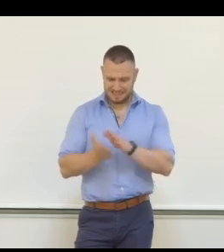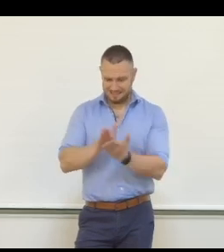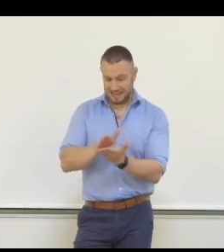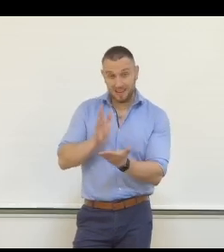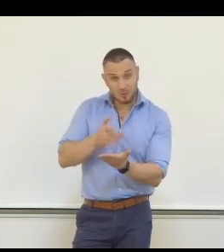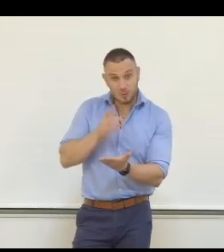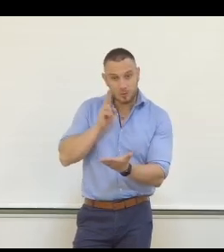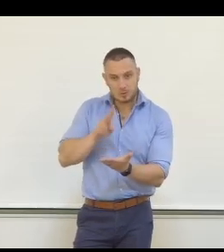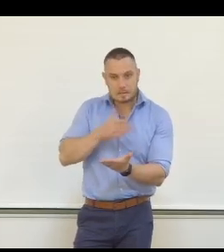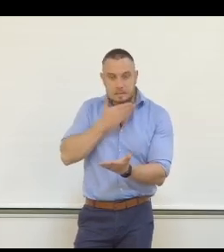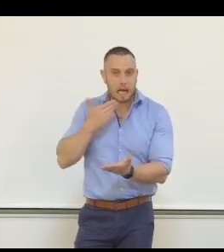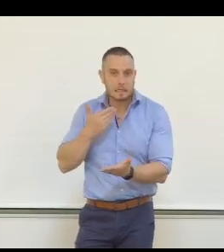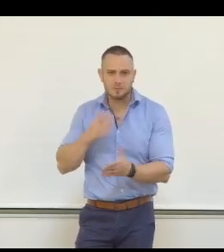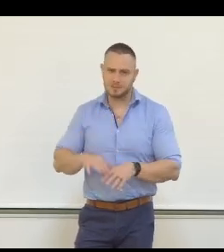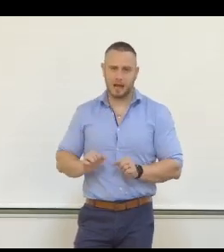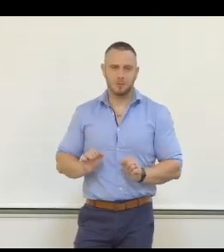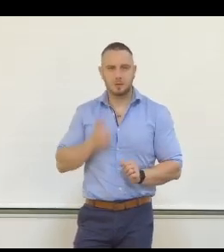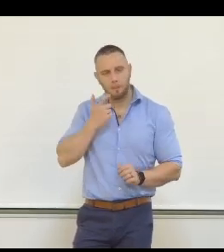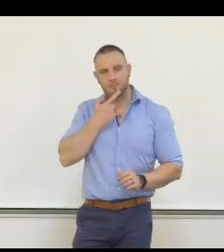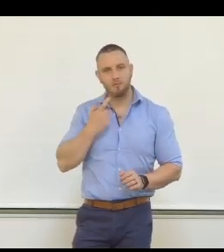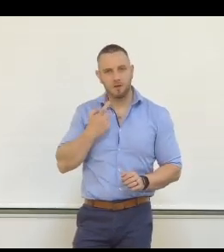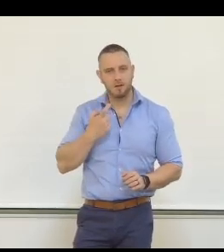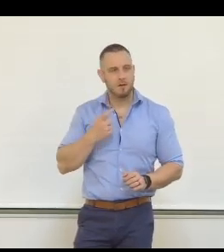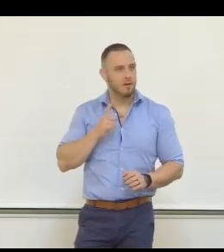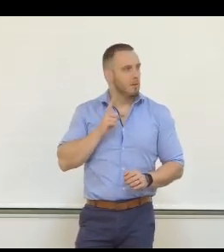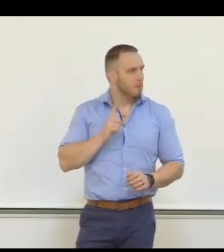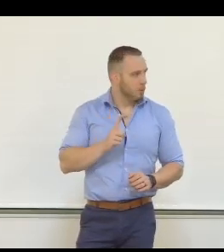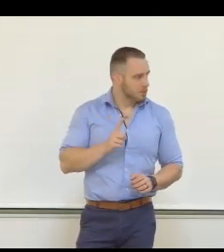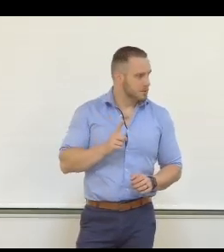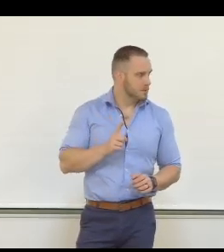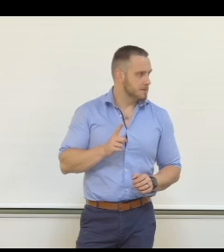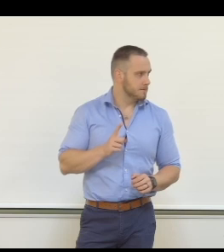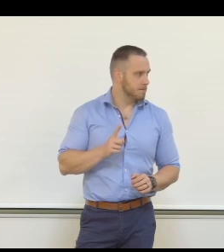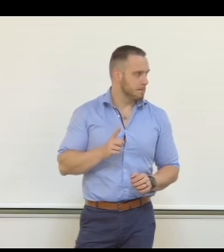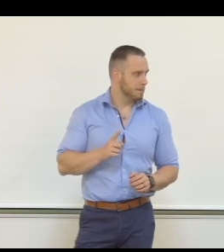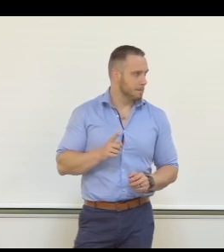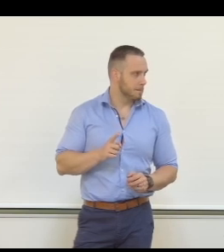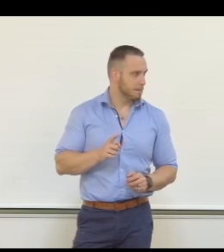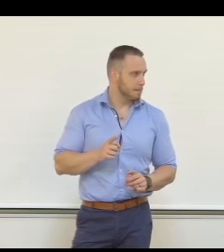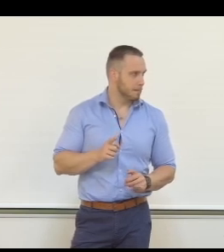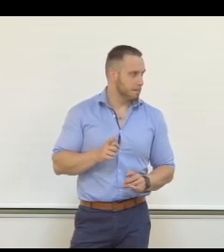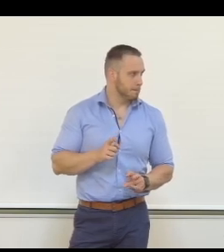pretty? Probably not. But where's the boundary between,